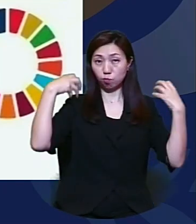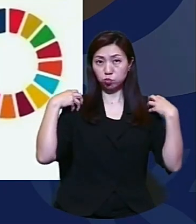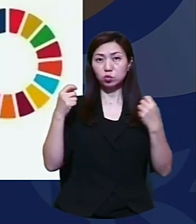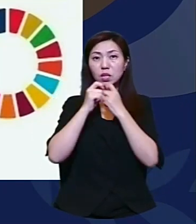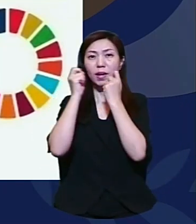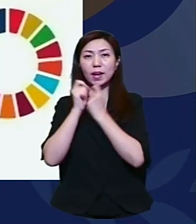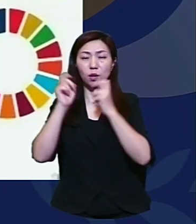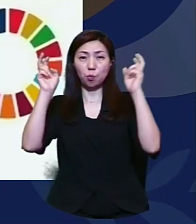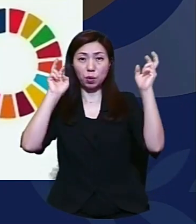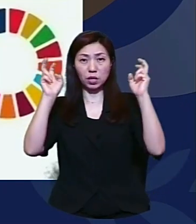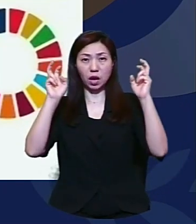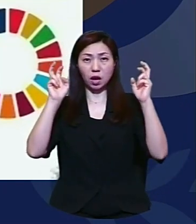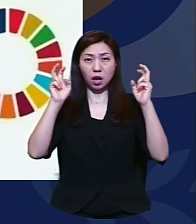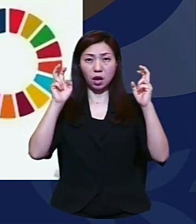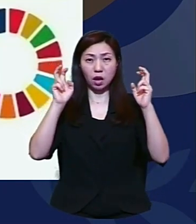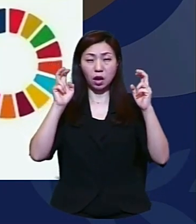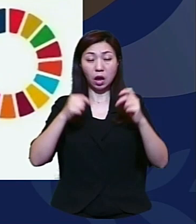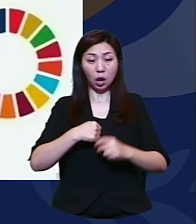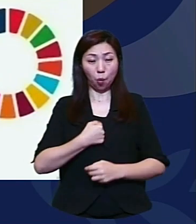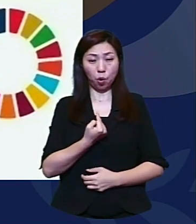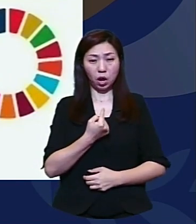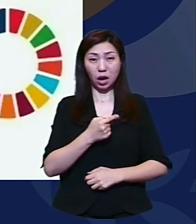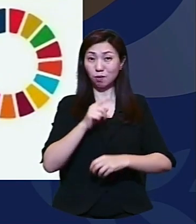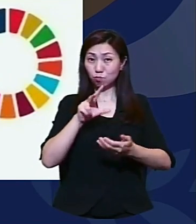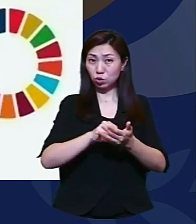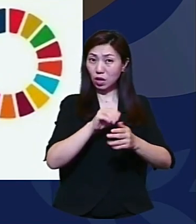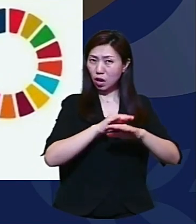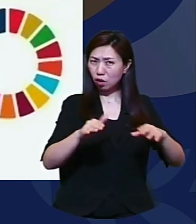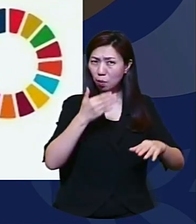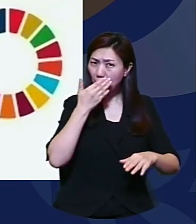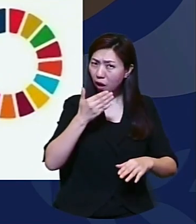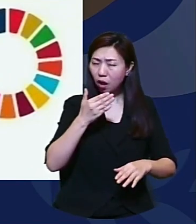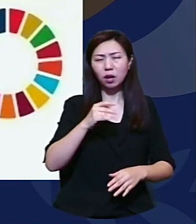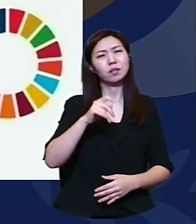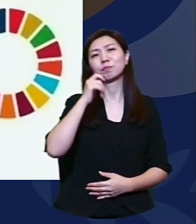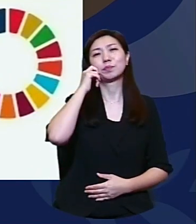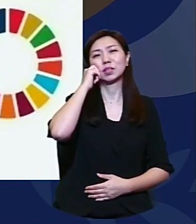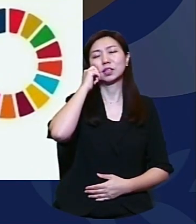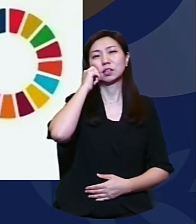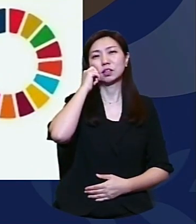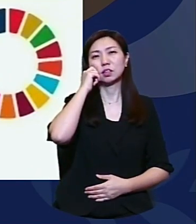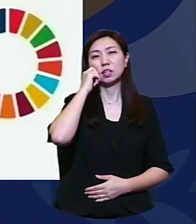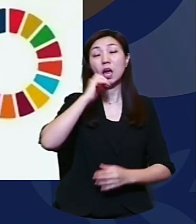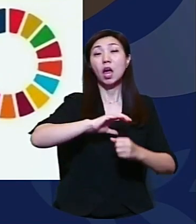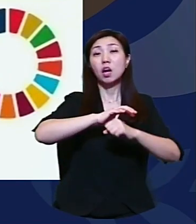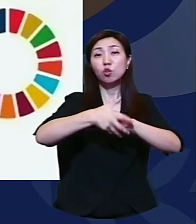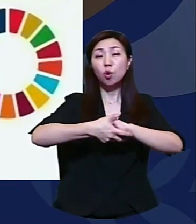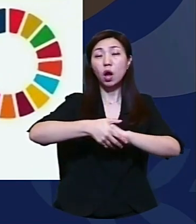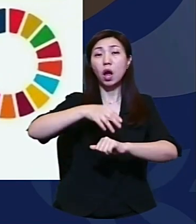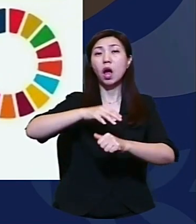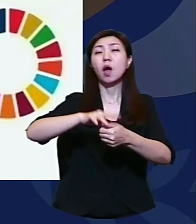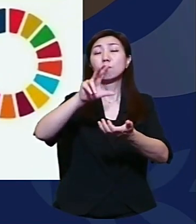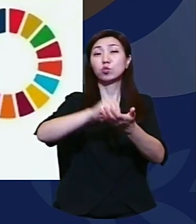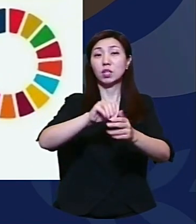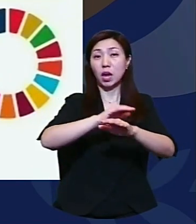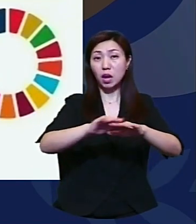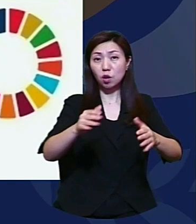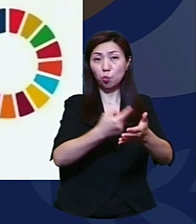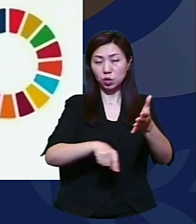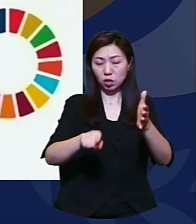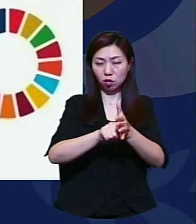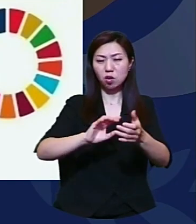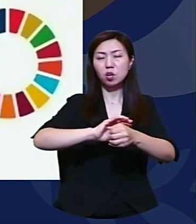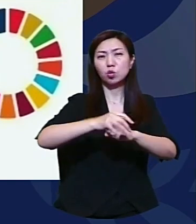alone. These global challenges need global solutions. So let me highlight for you